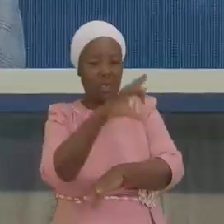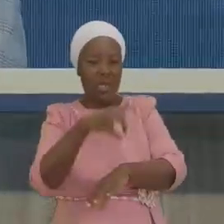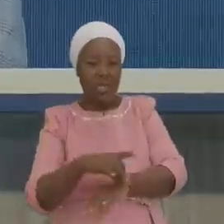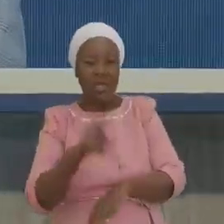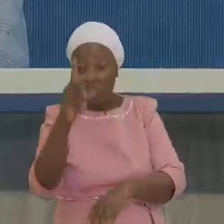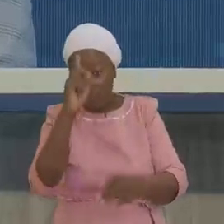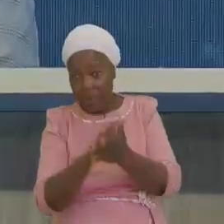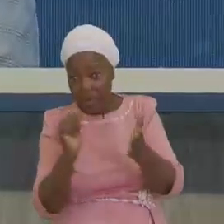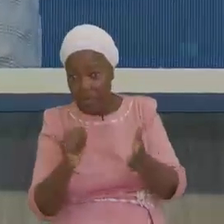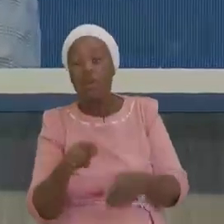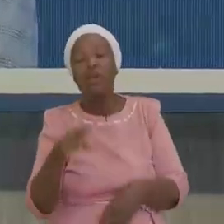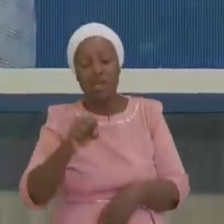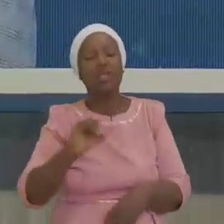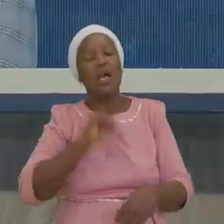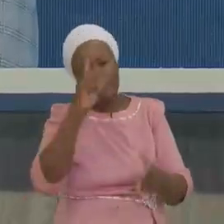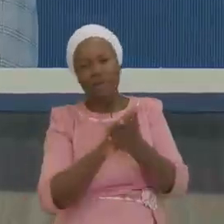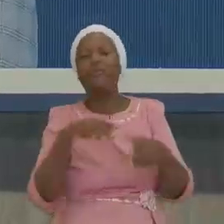believe, I believe, that's all.